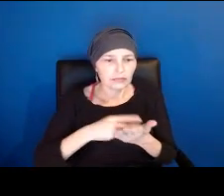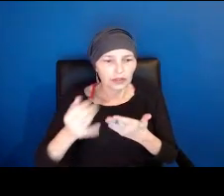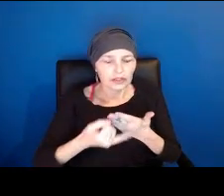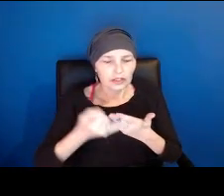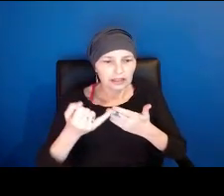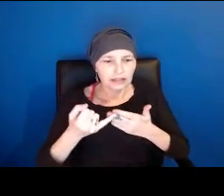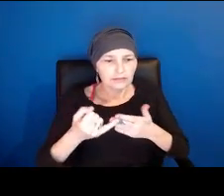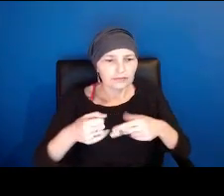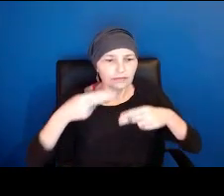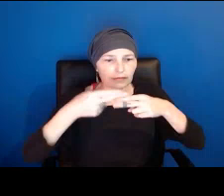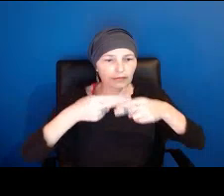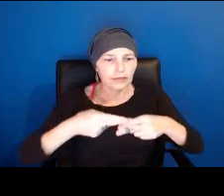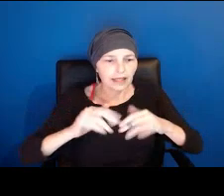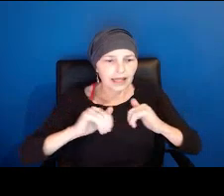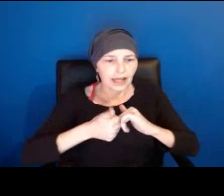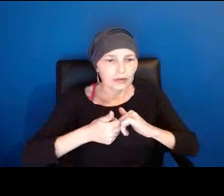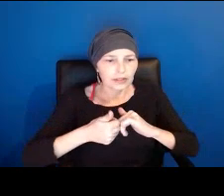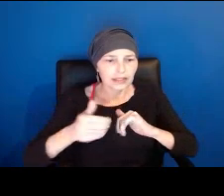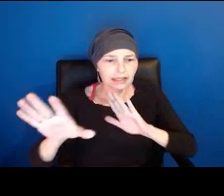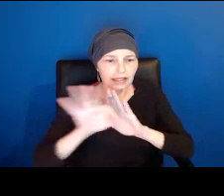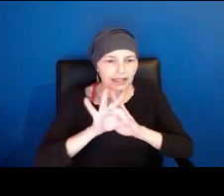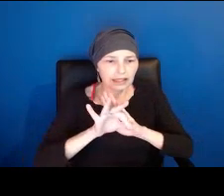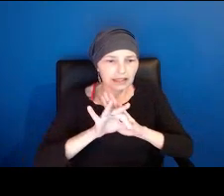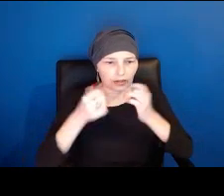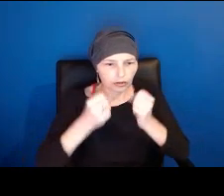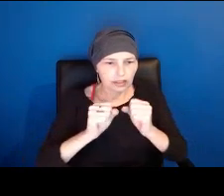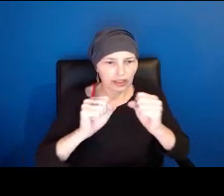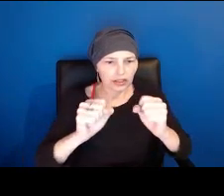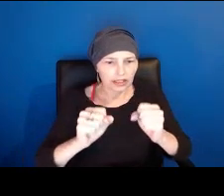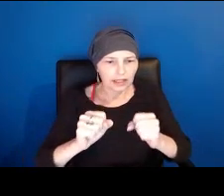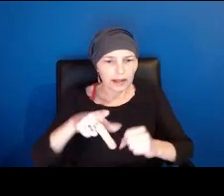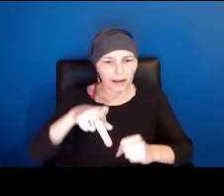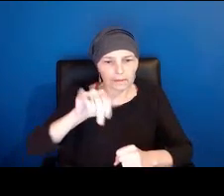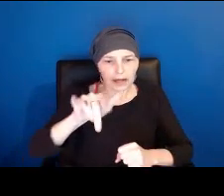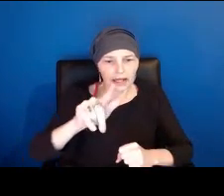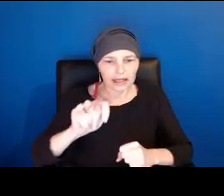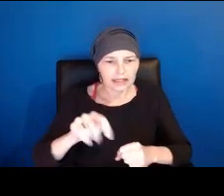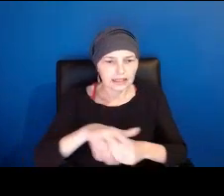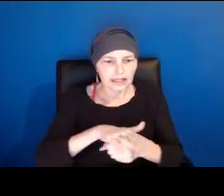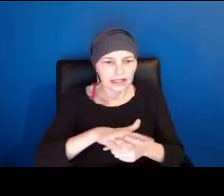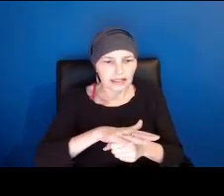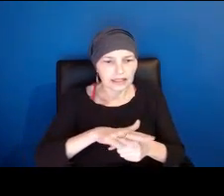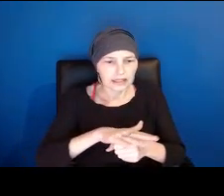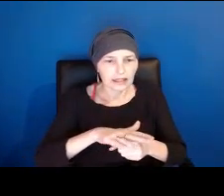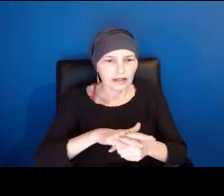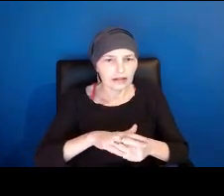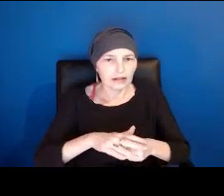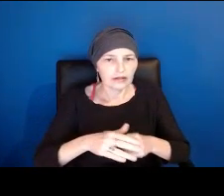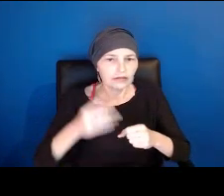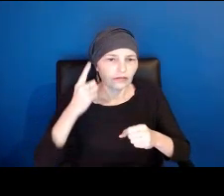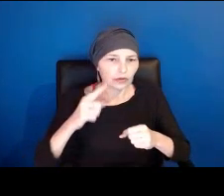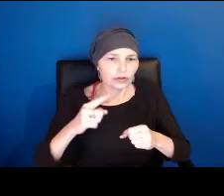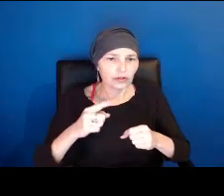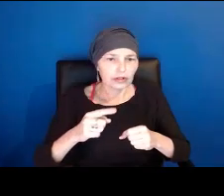titled How to Select Strategic Pilot Sites to Decommission Portions of Natural Gas Infrastructure in Southern